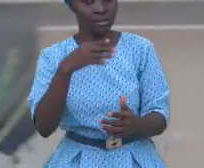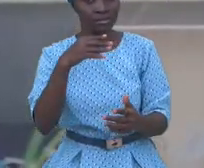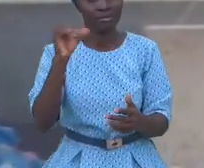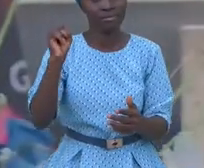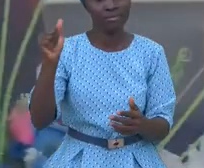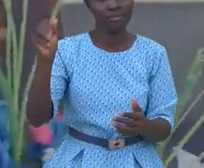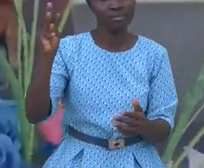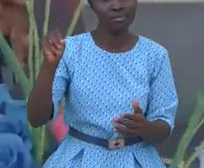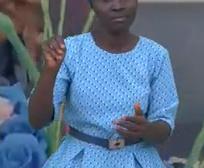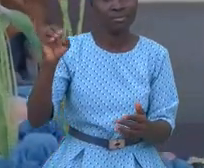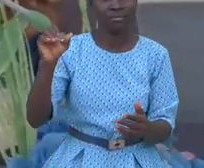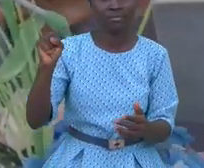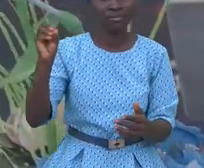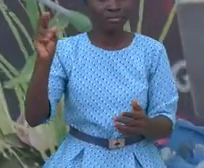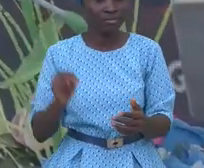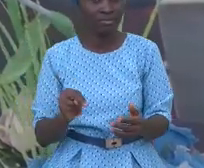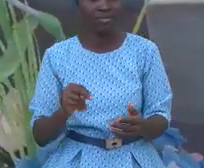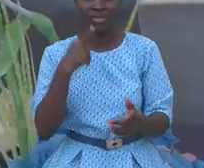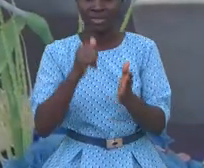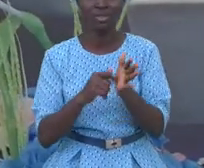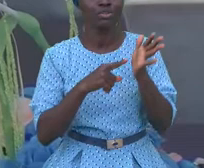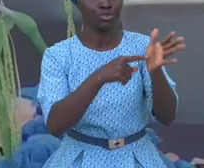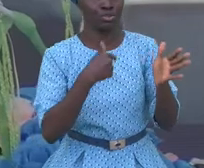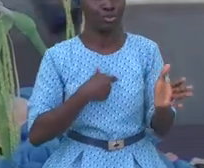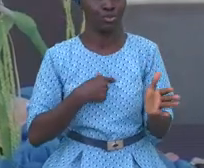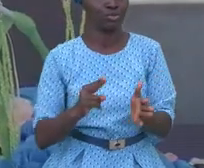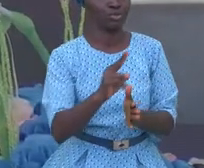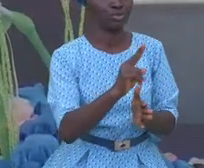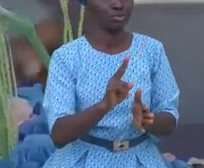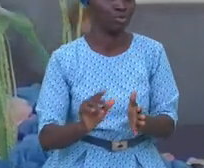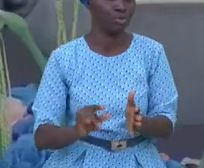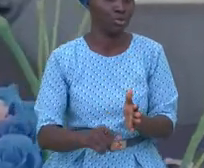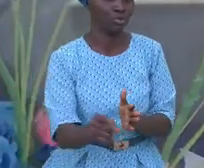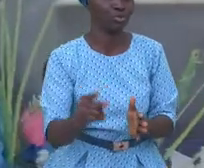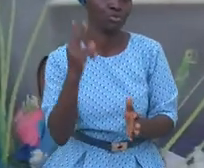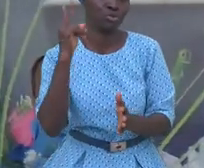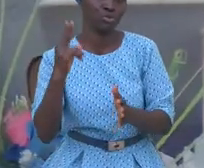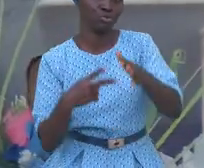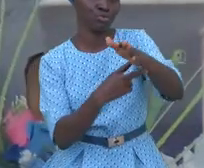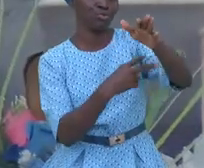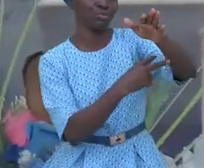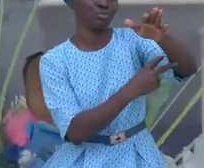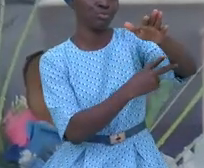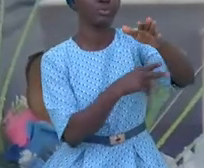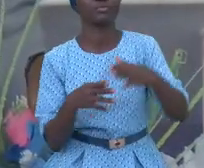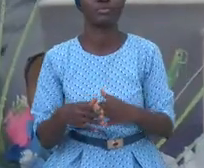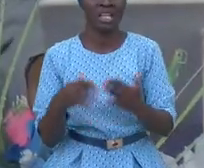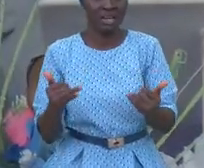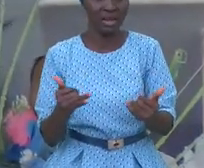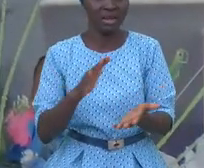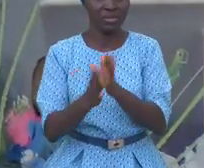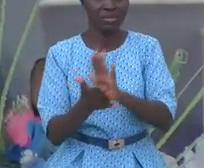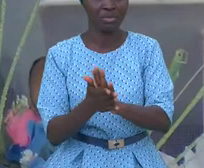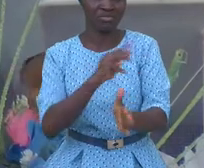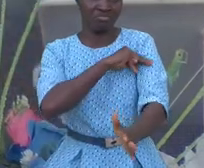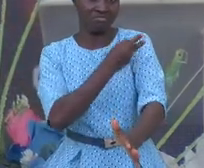pillars that hold the building? And then he put his hand there, because now he was mightier than